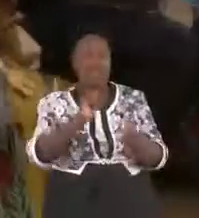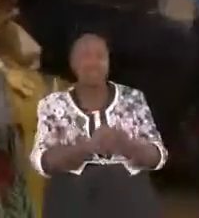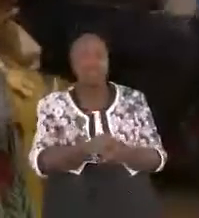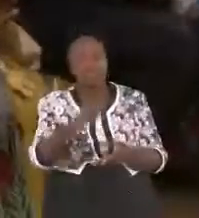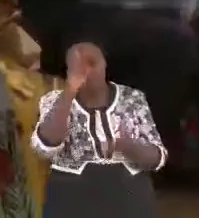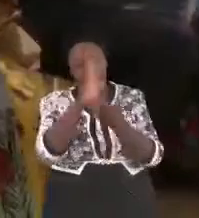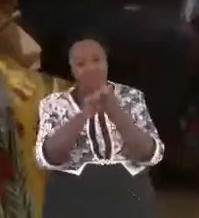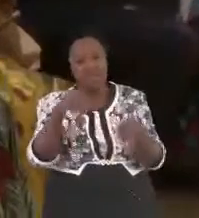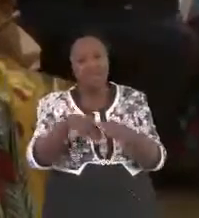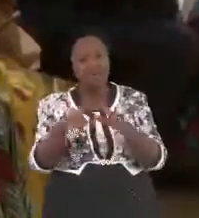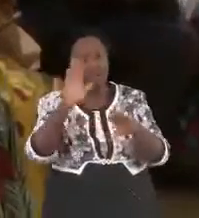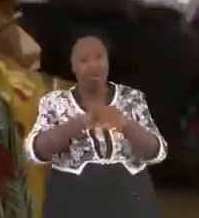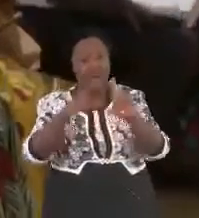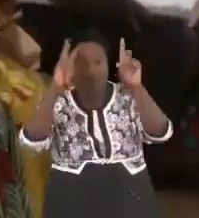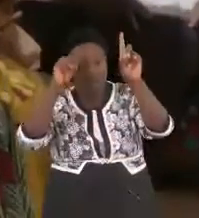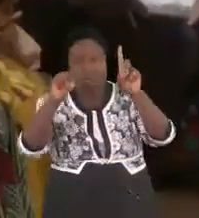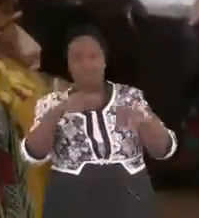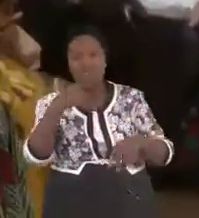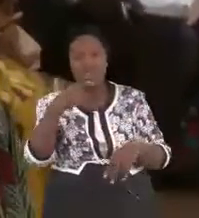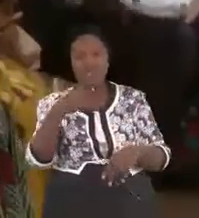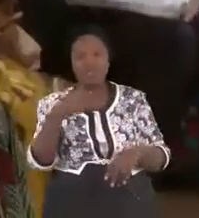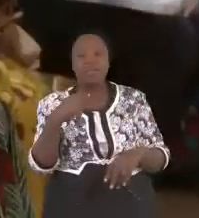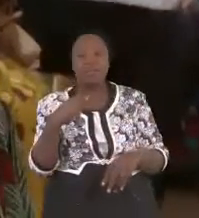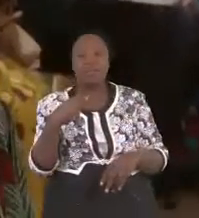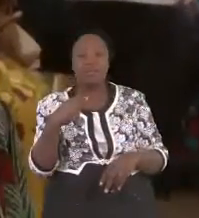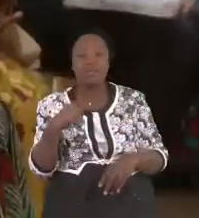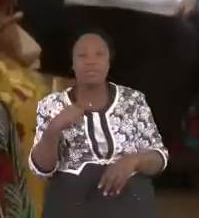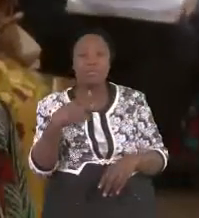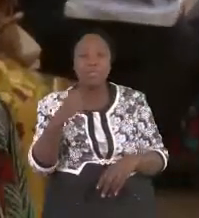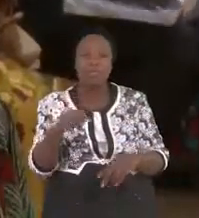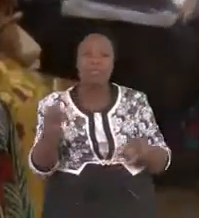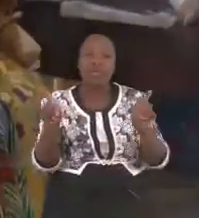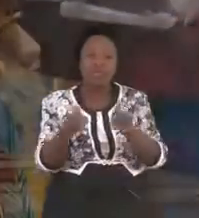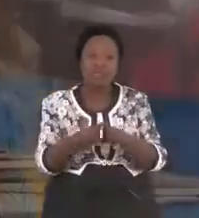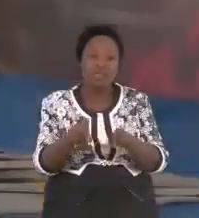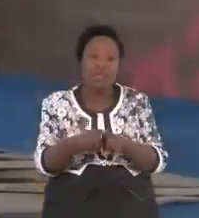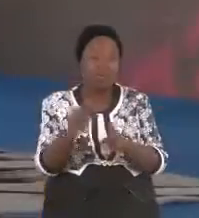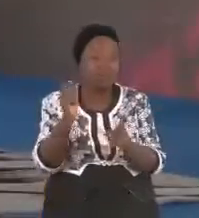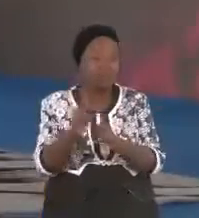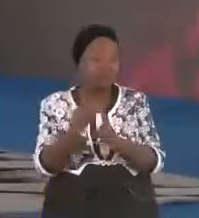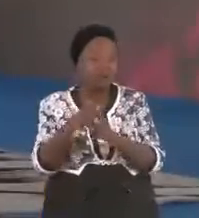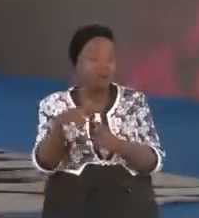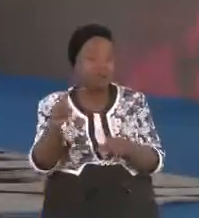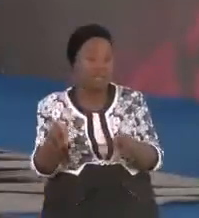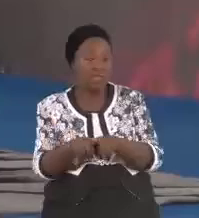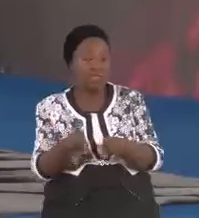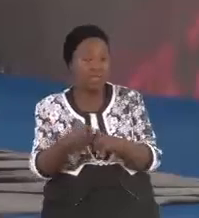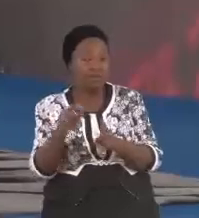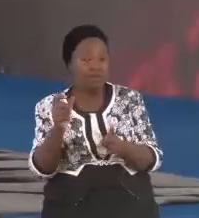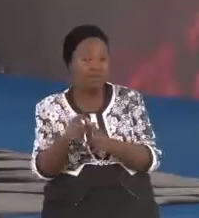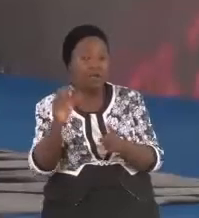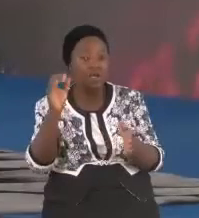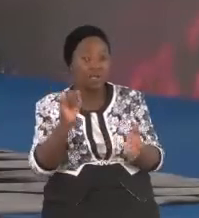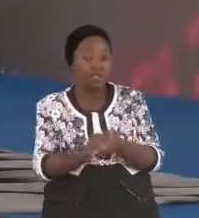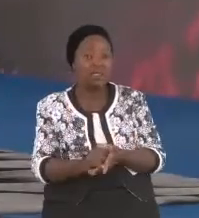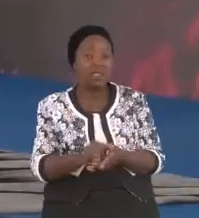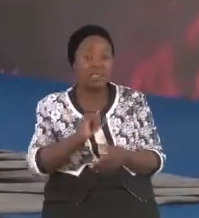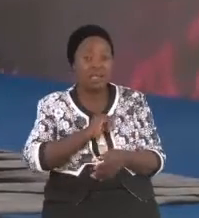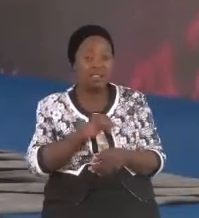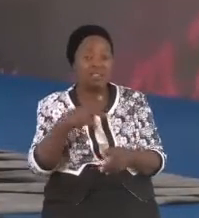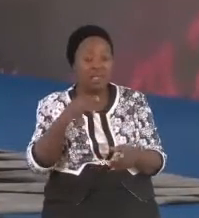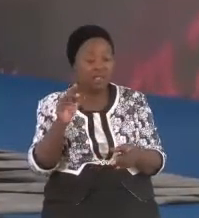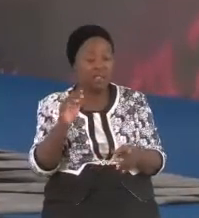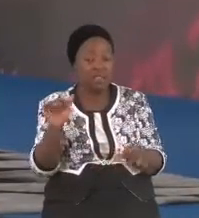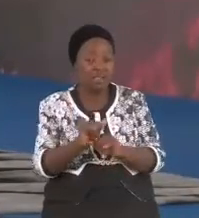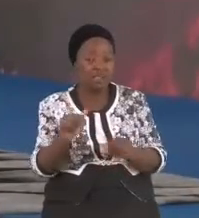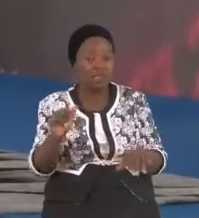me he said the same works the same words the words that i do shall